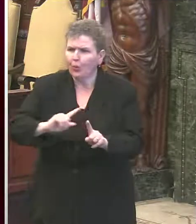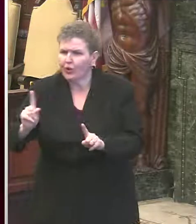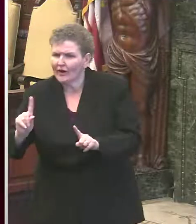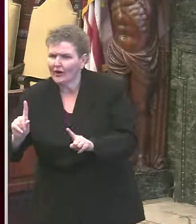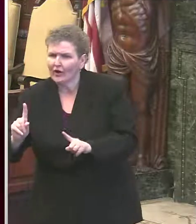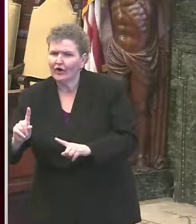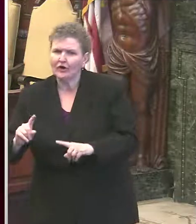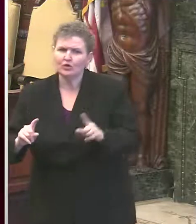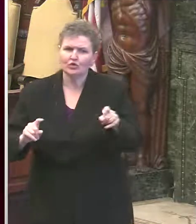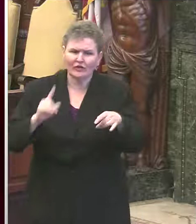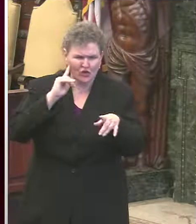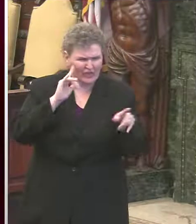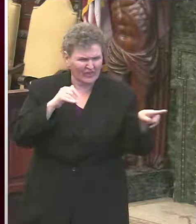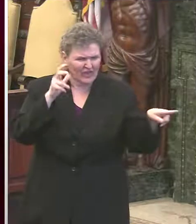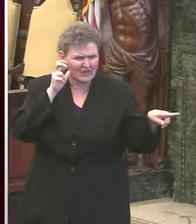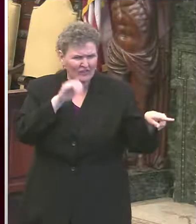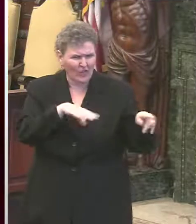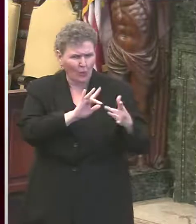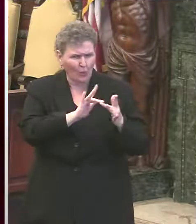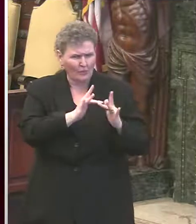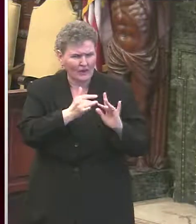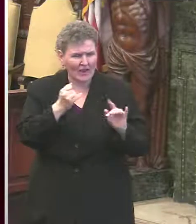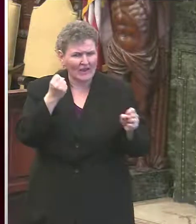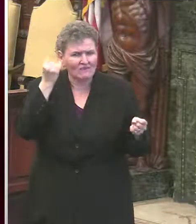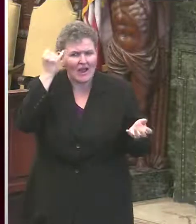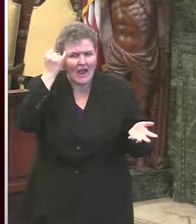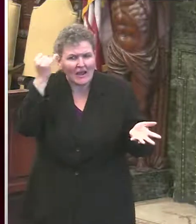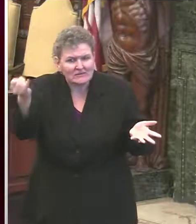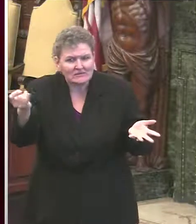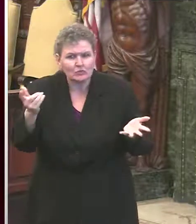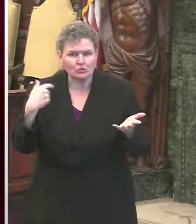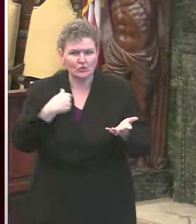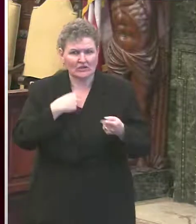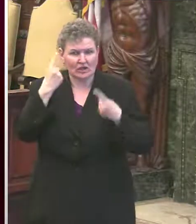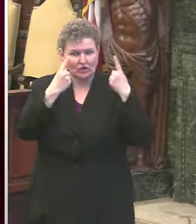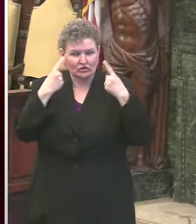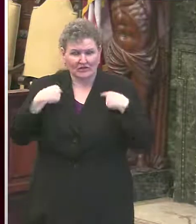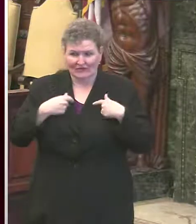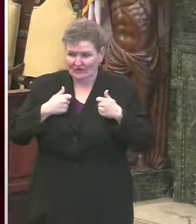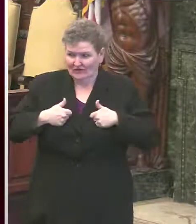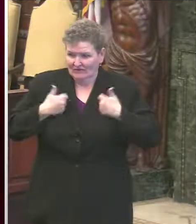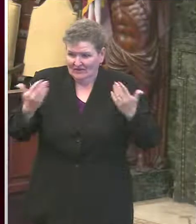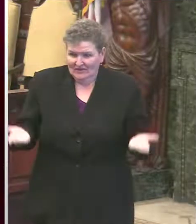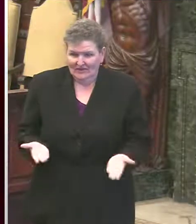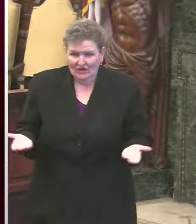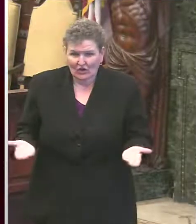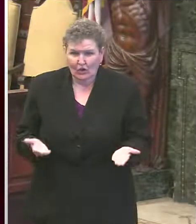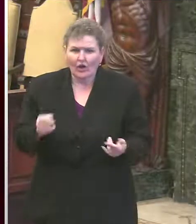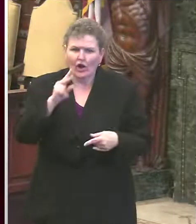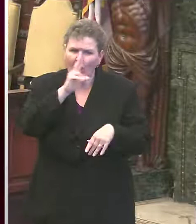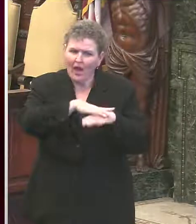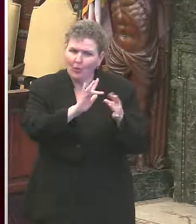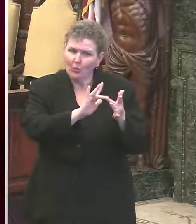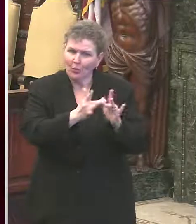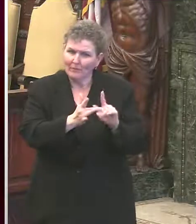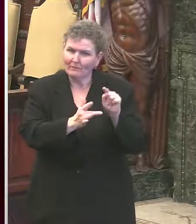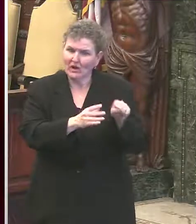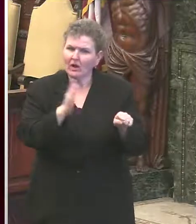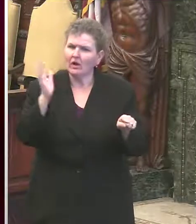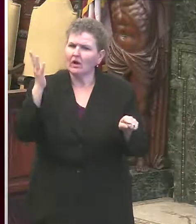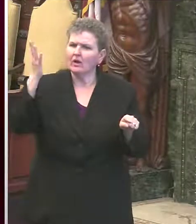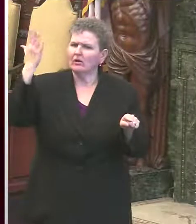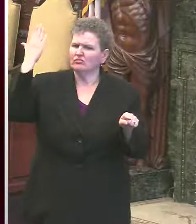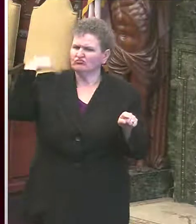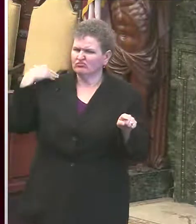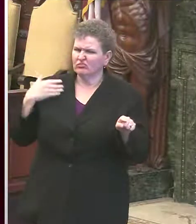this, do you think that this is a good idea? Is this something that the city is monitoring? There was a website that was set up a while ago. It might be that